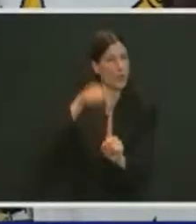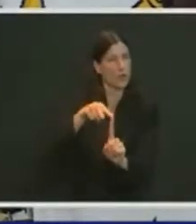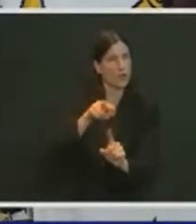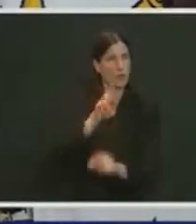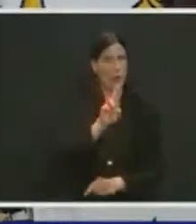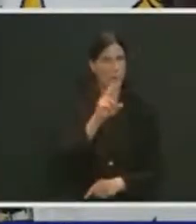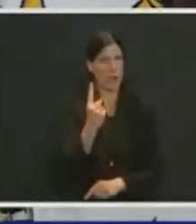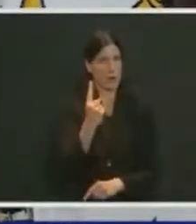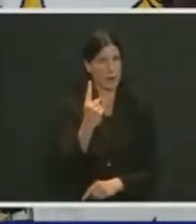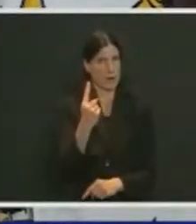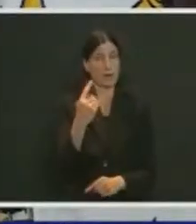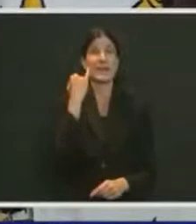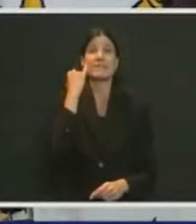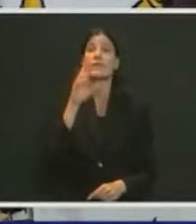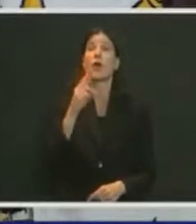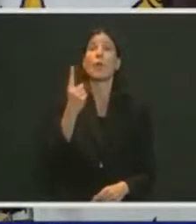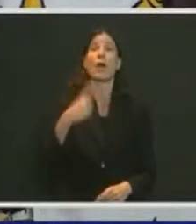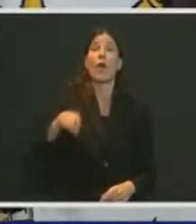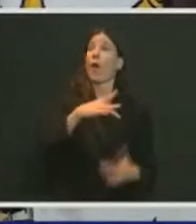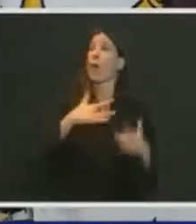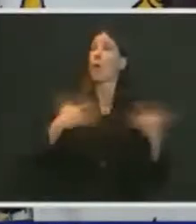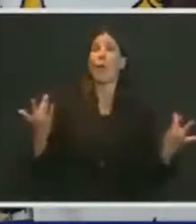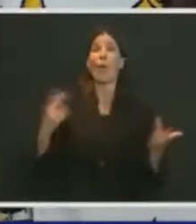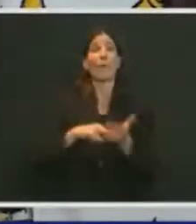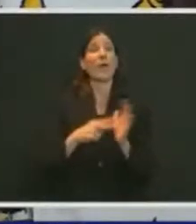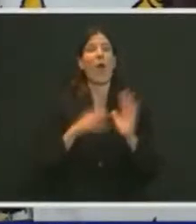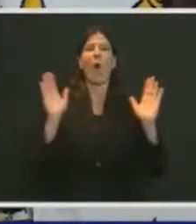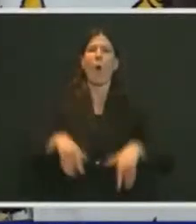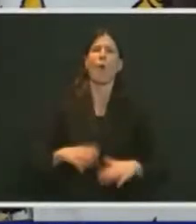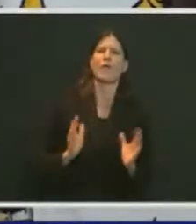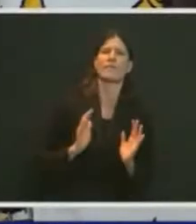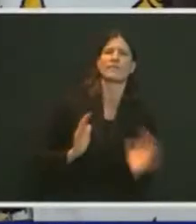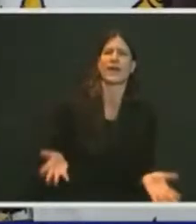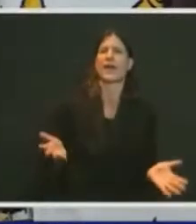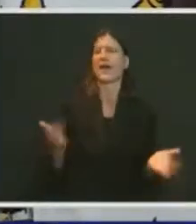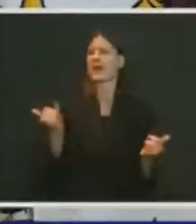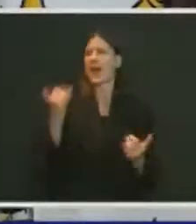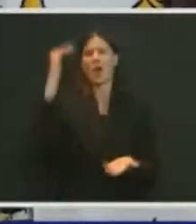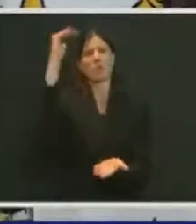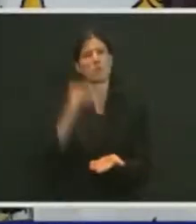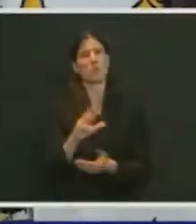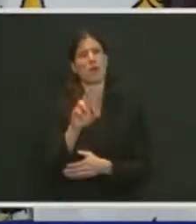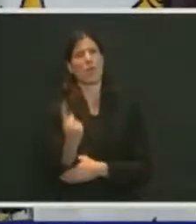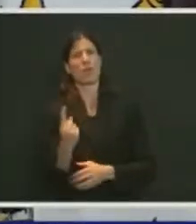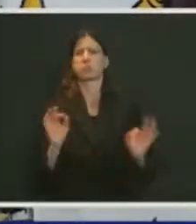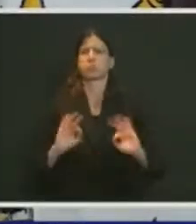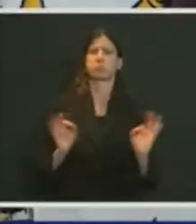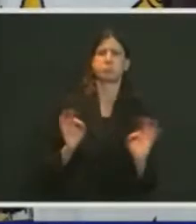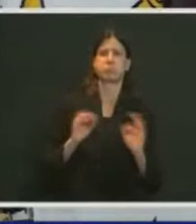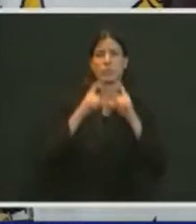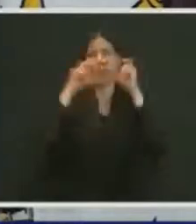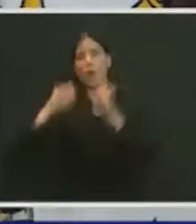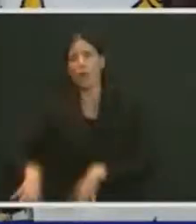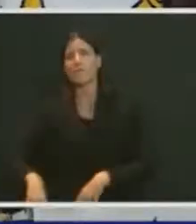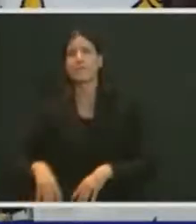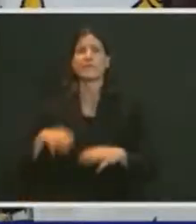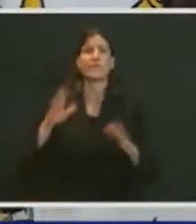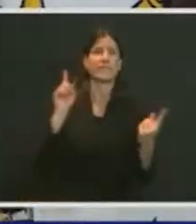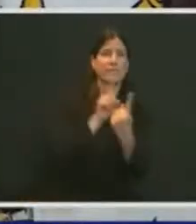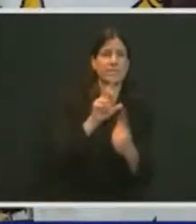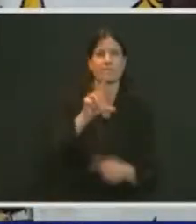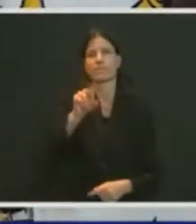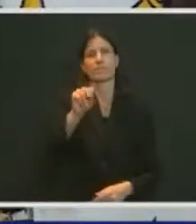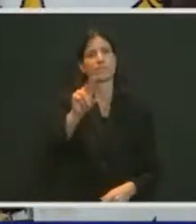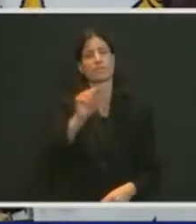or lax, then we're going to get into trouble. And that shouldn't happen, because these steps, although they're frustrating